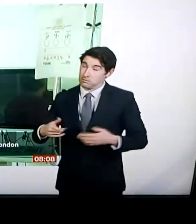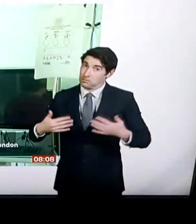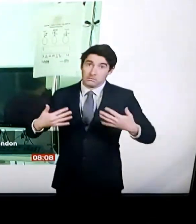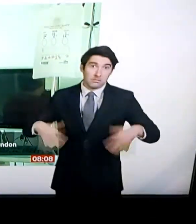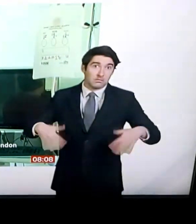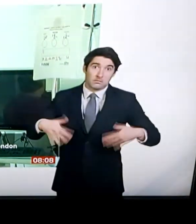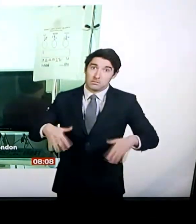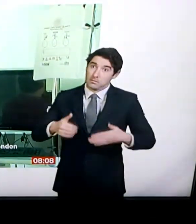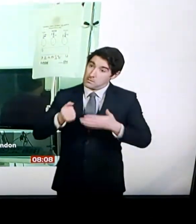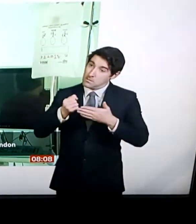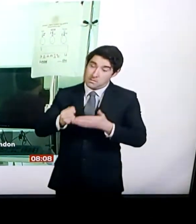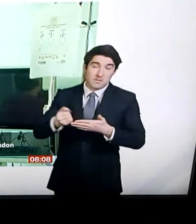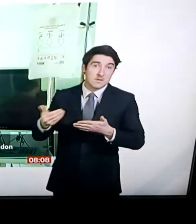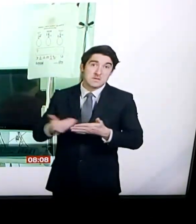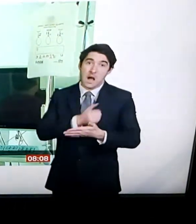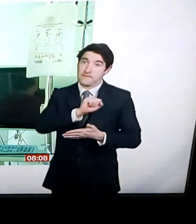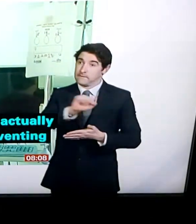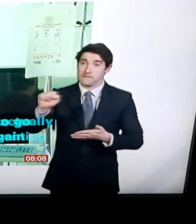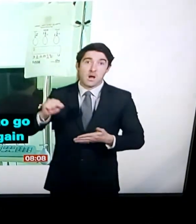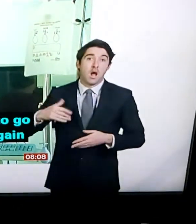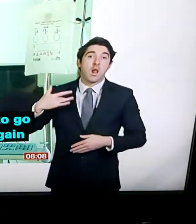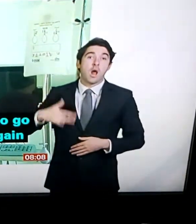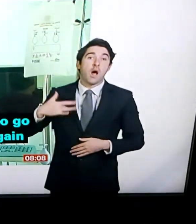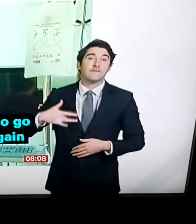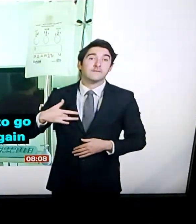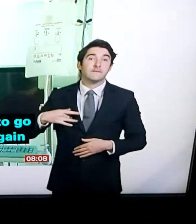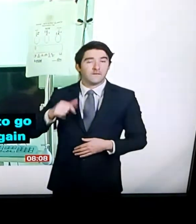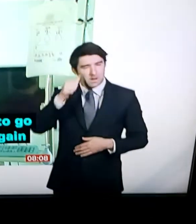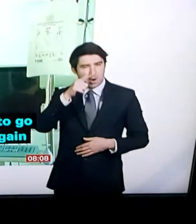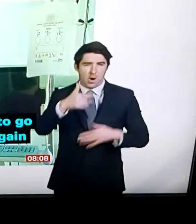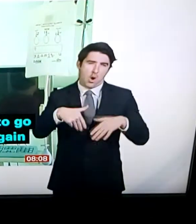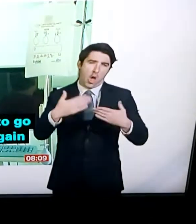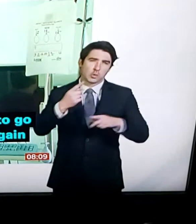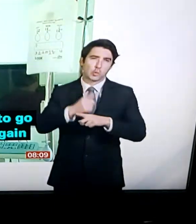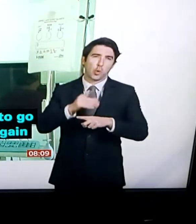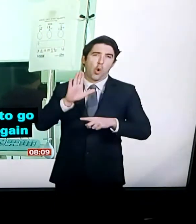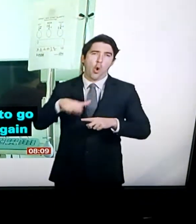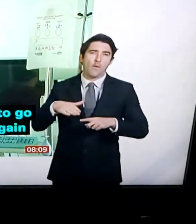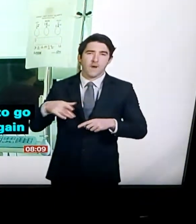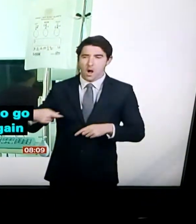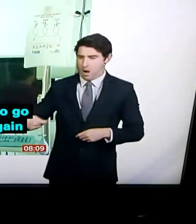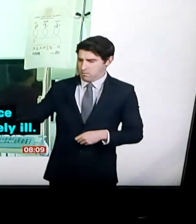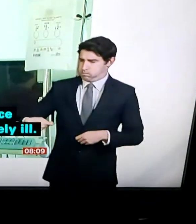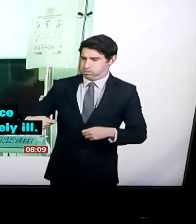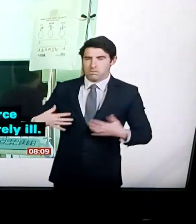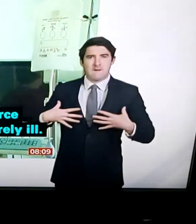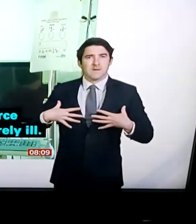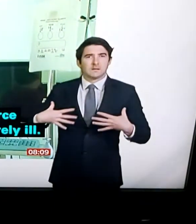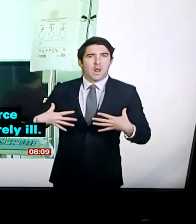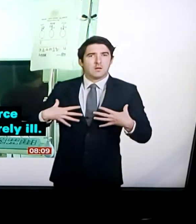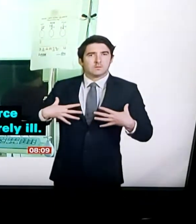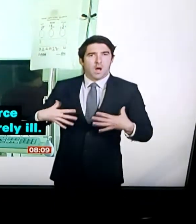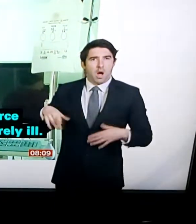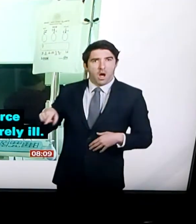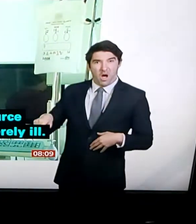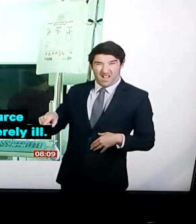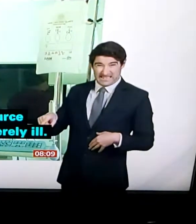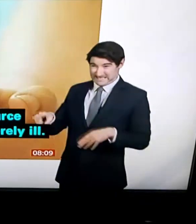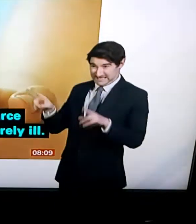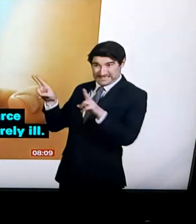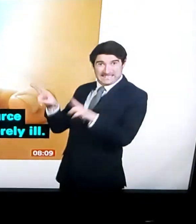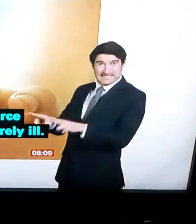by preventing patients from needing to go onto a ventilator, and again saving that vital resource for the very, very severely